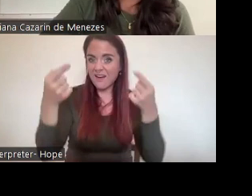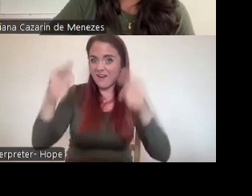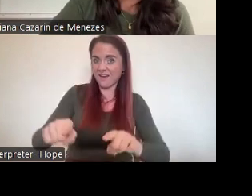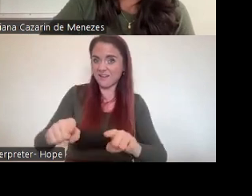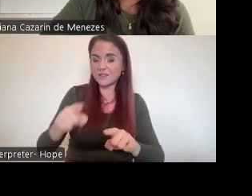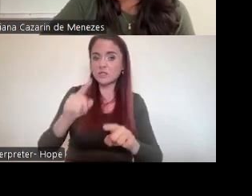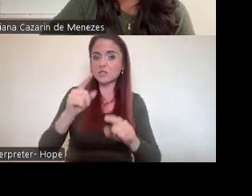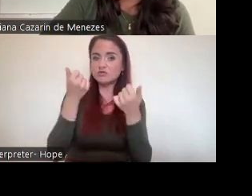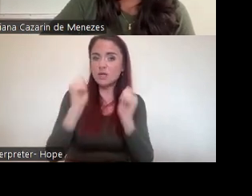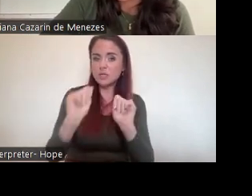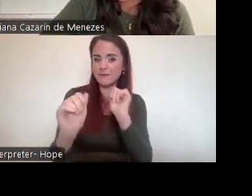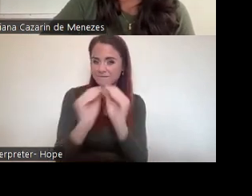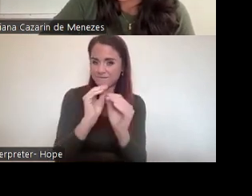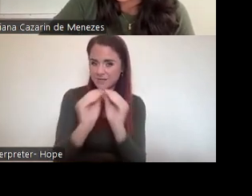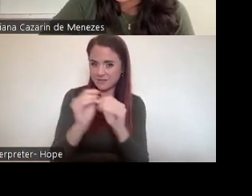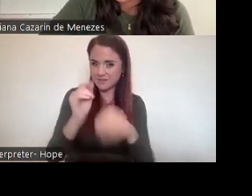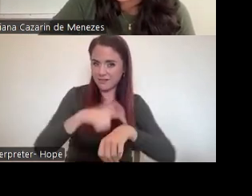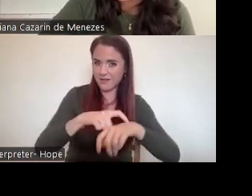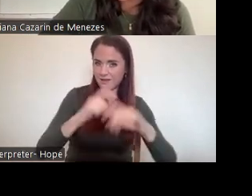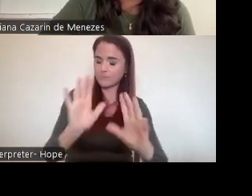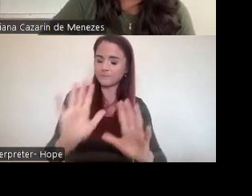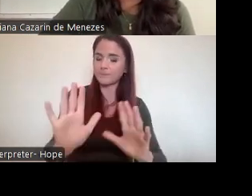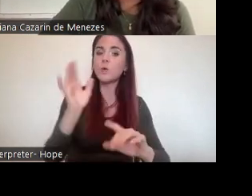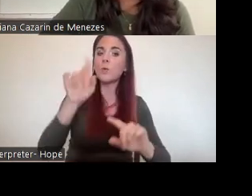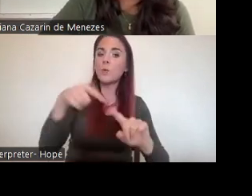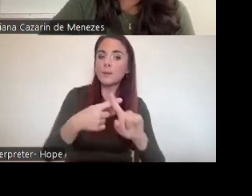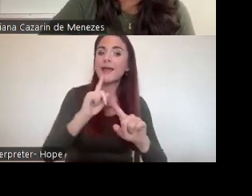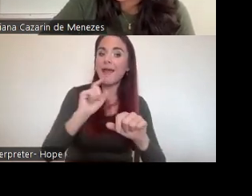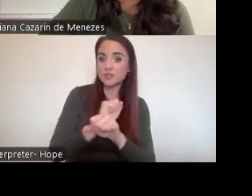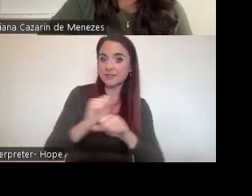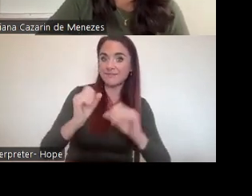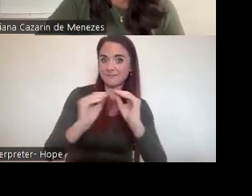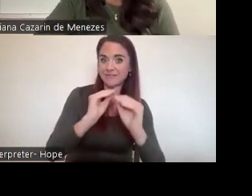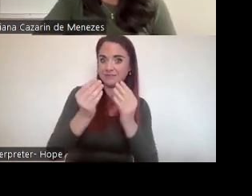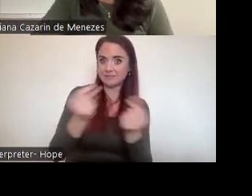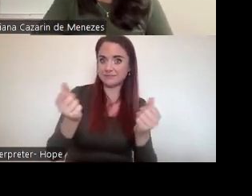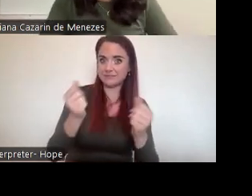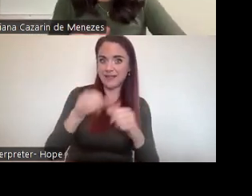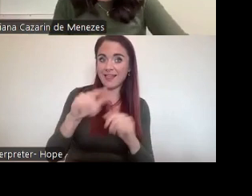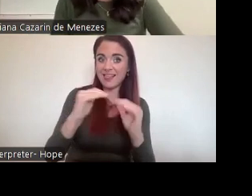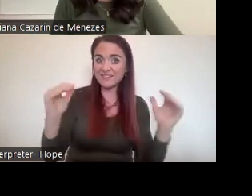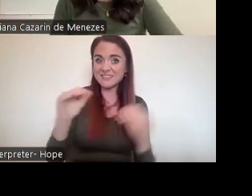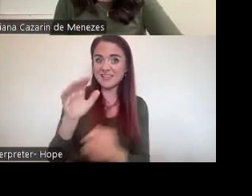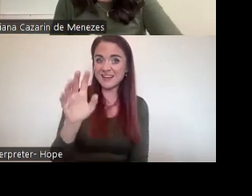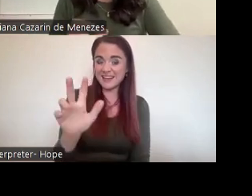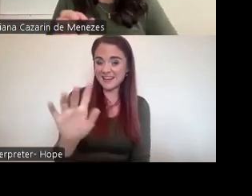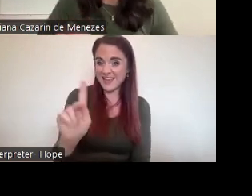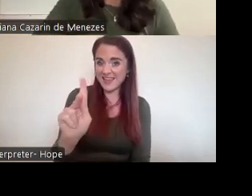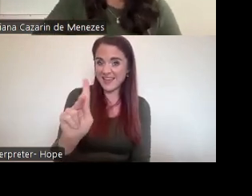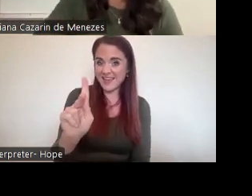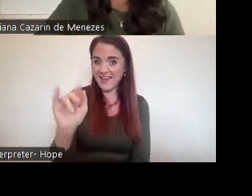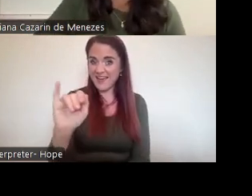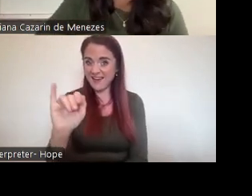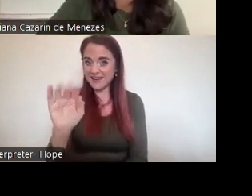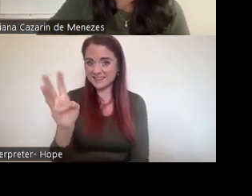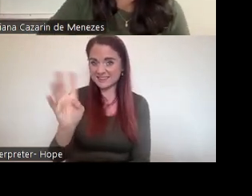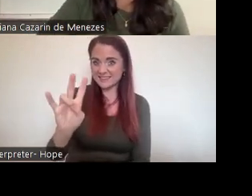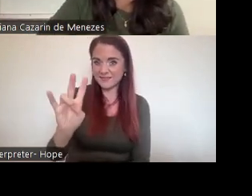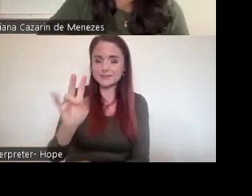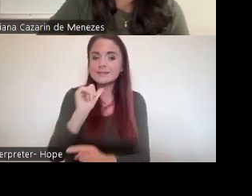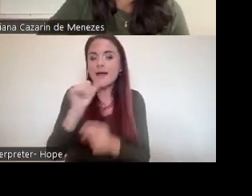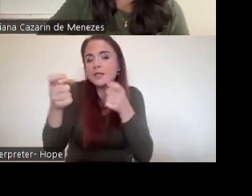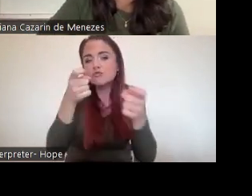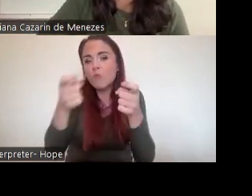fix the clock, when we fix the clock actually, the levels of a Ki67 is not as the control completely, but